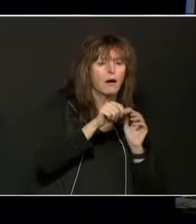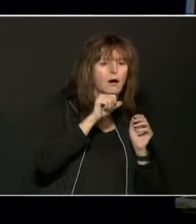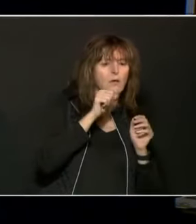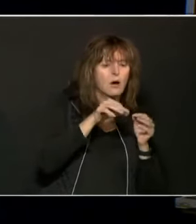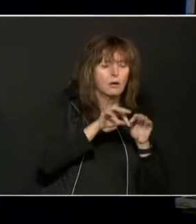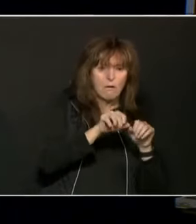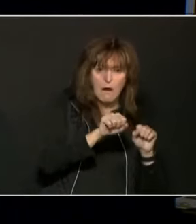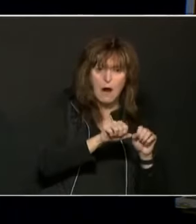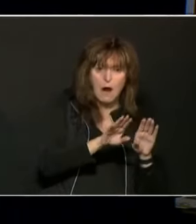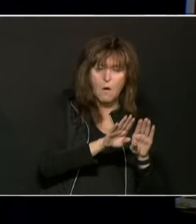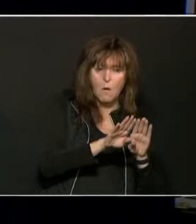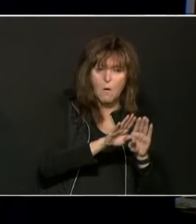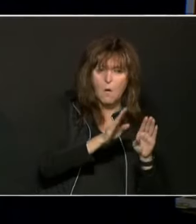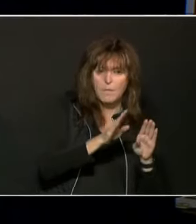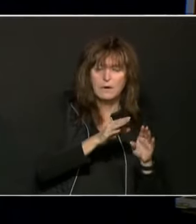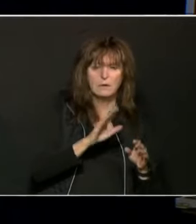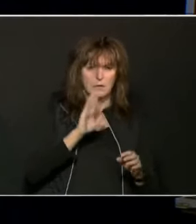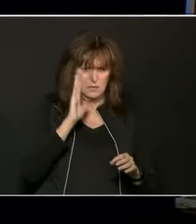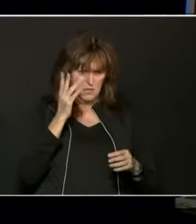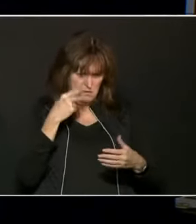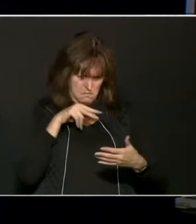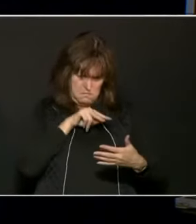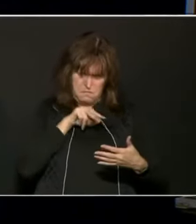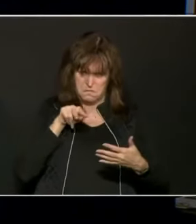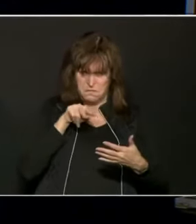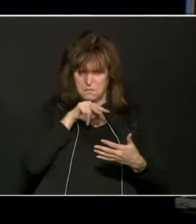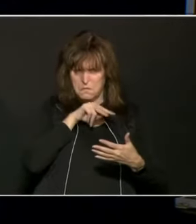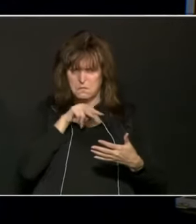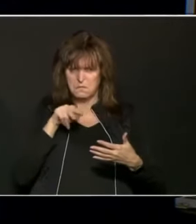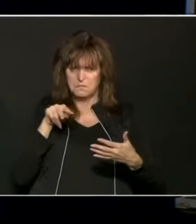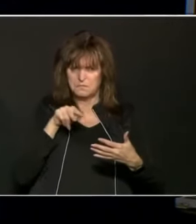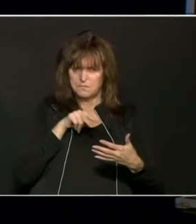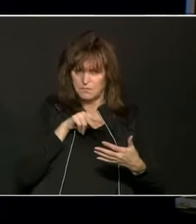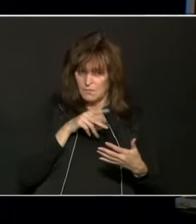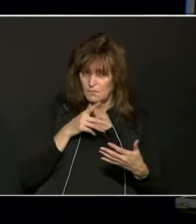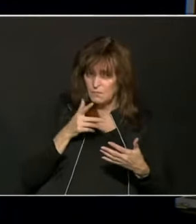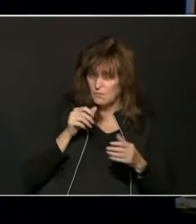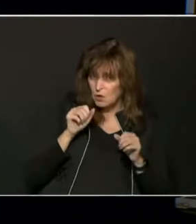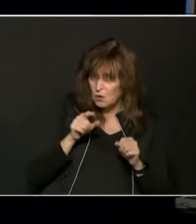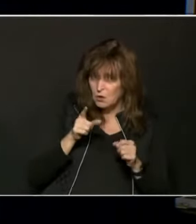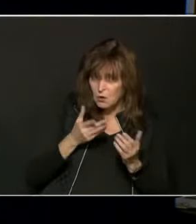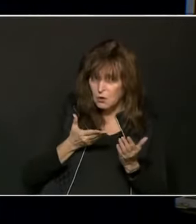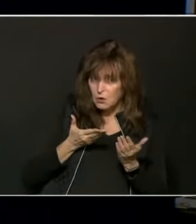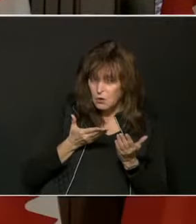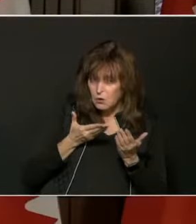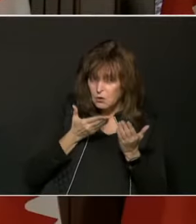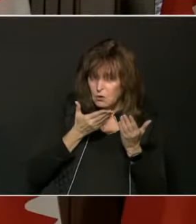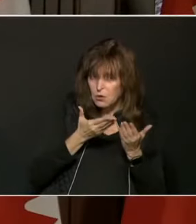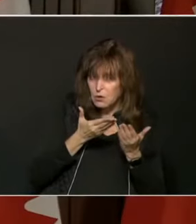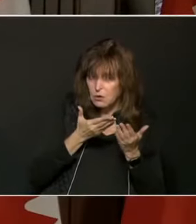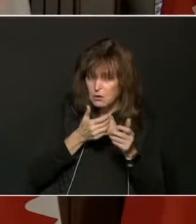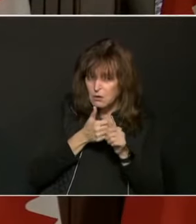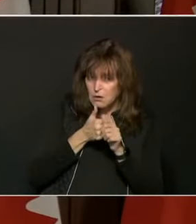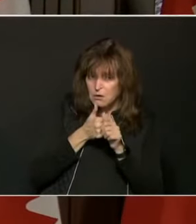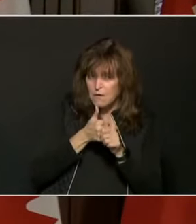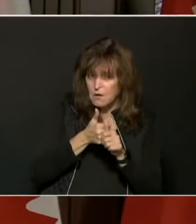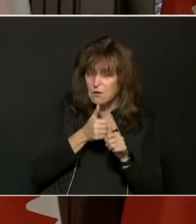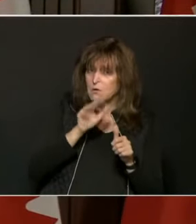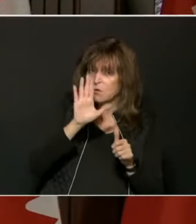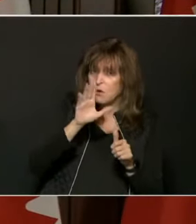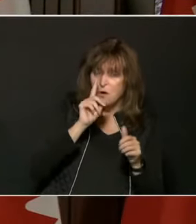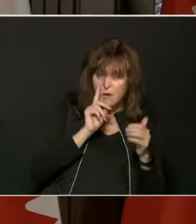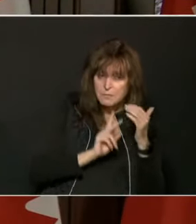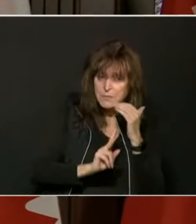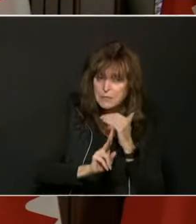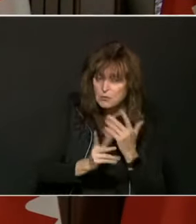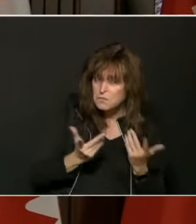would suggest that that's something you would recommend. So you've heard the word from Dr. Brown